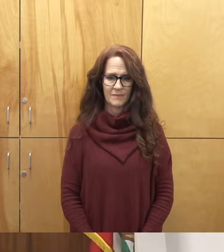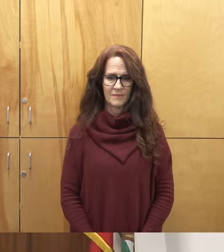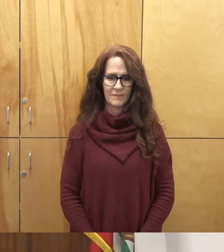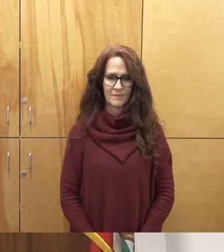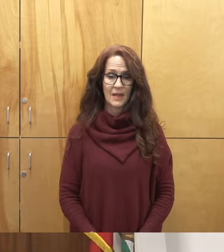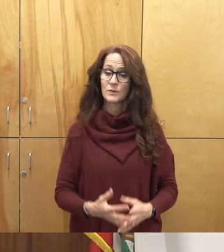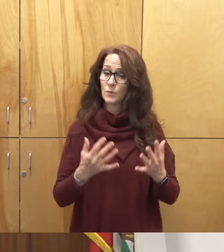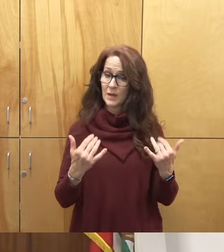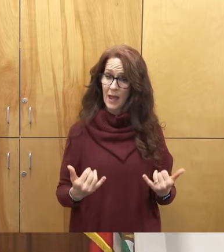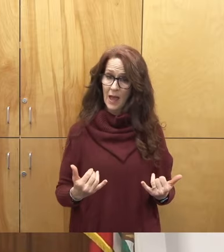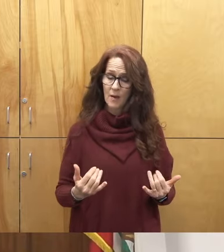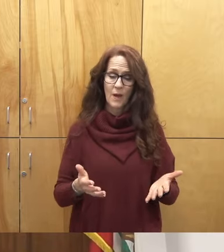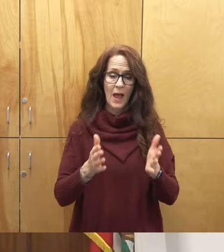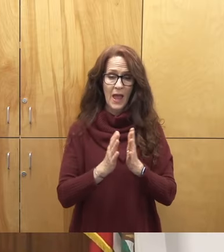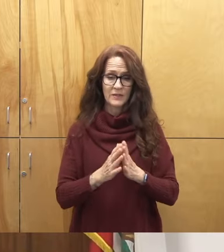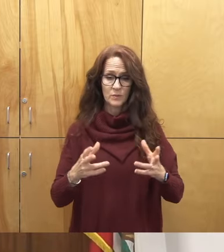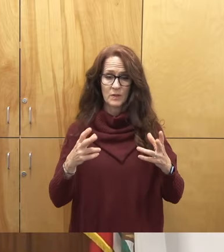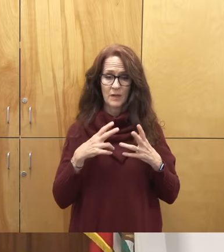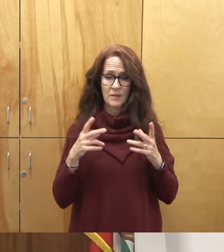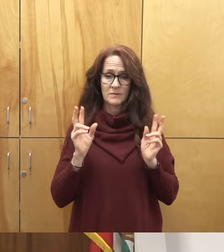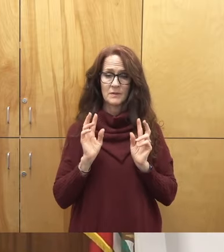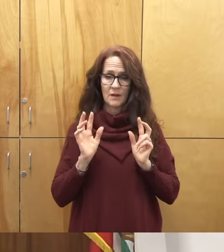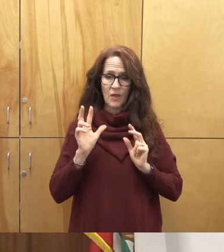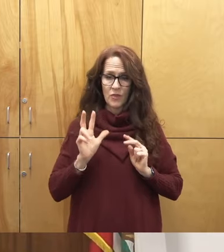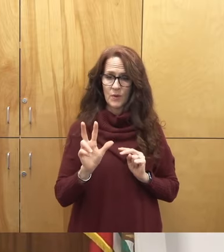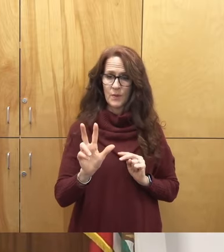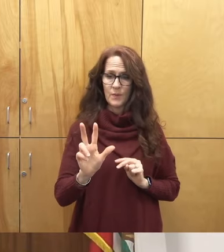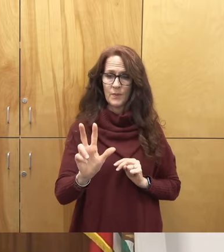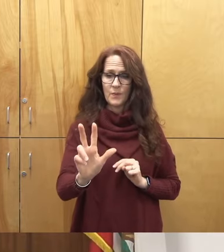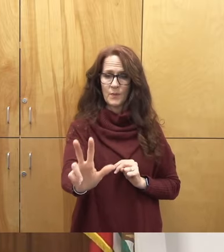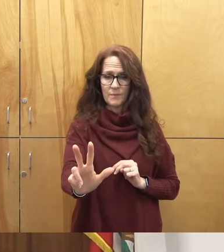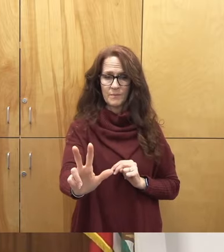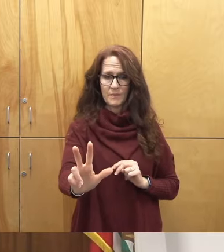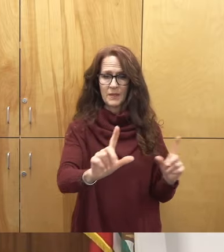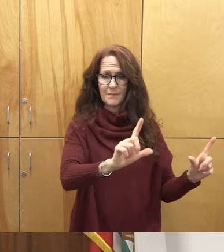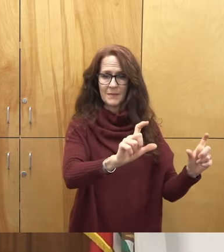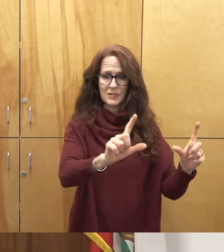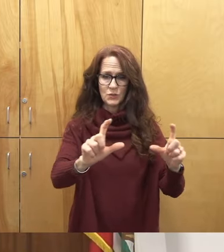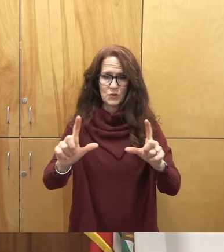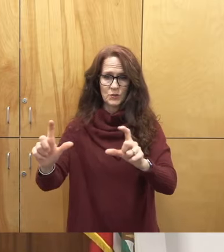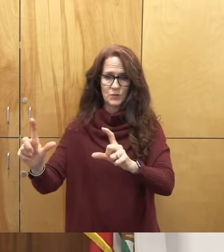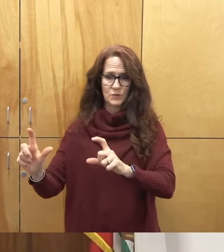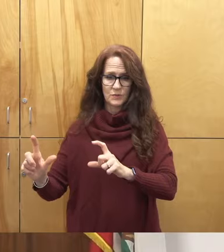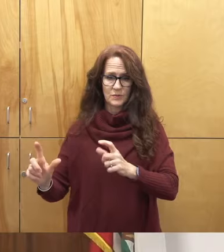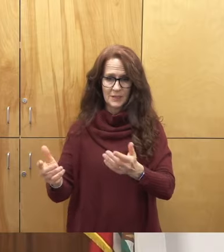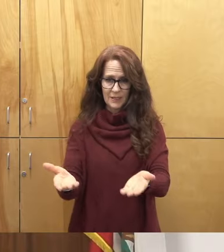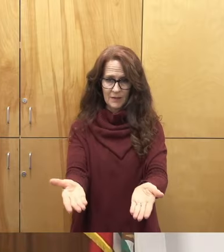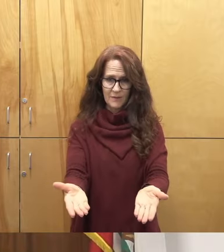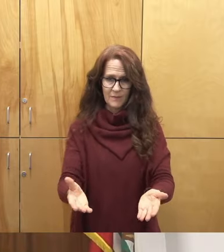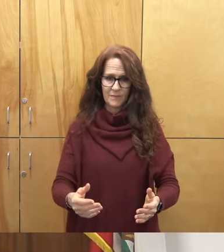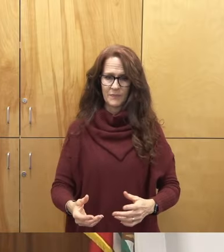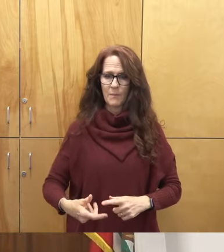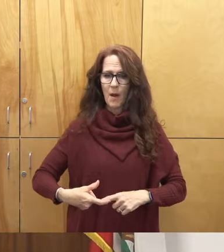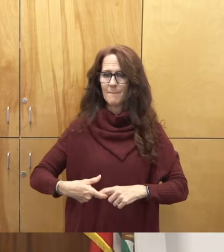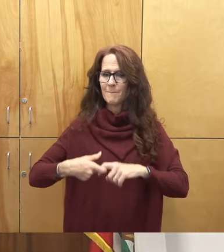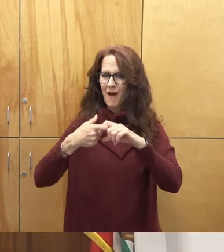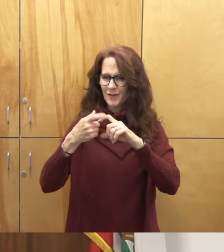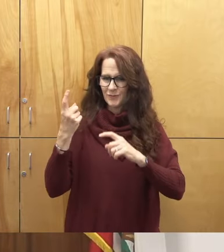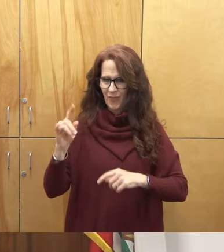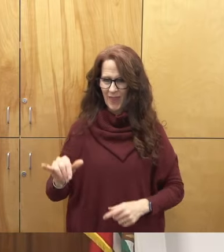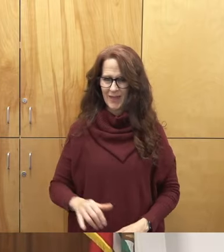At this time, I'll ask our retirees to come forward and we'll do pictures right out front. So we'll take a little pause to do that.